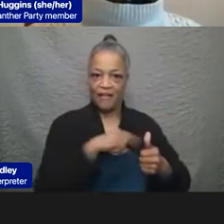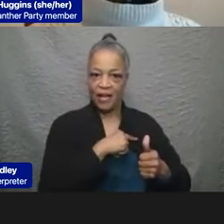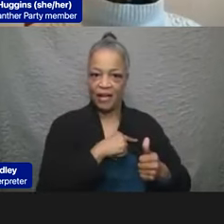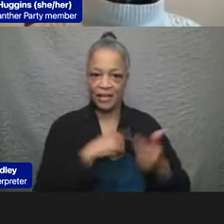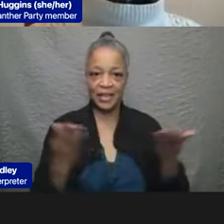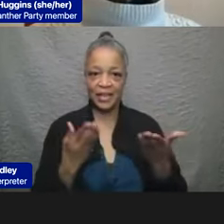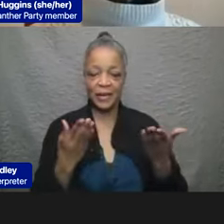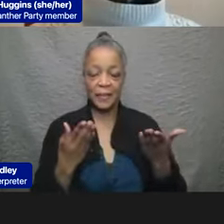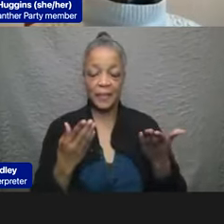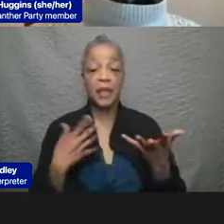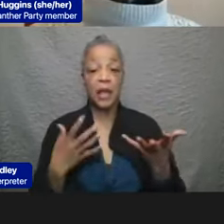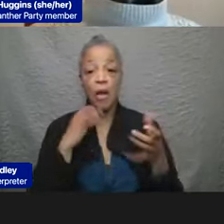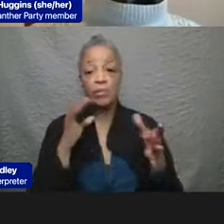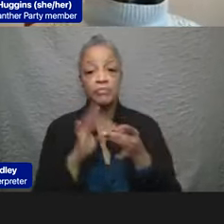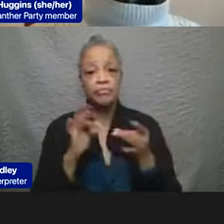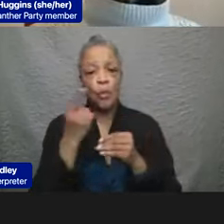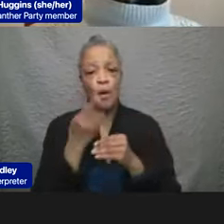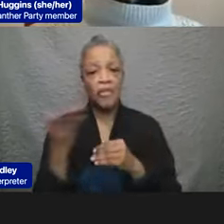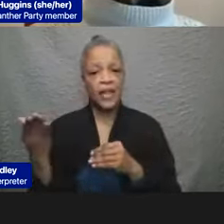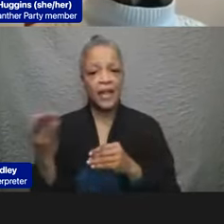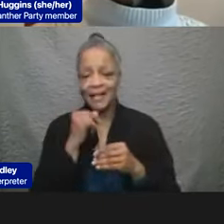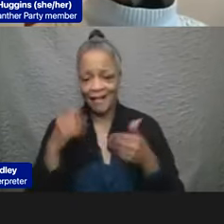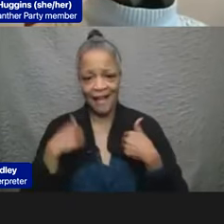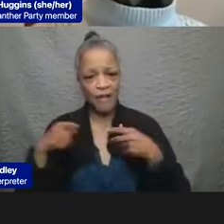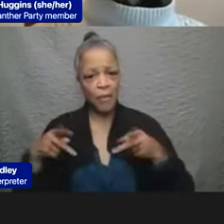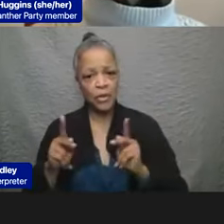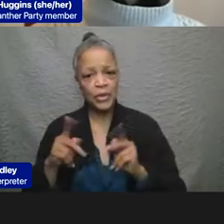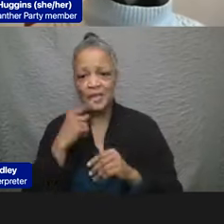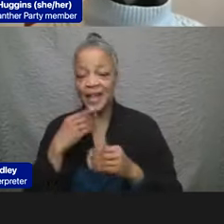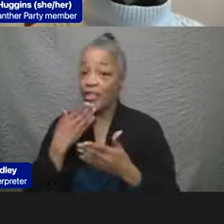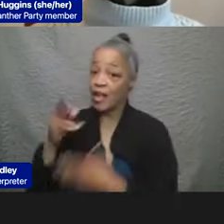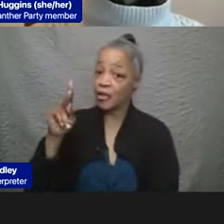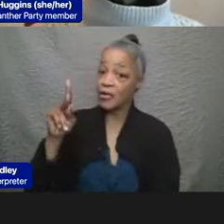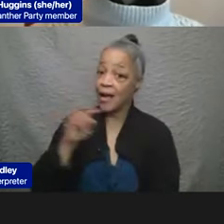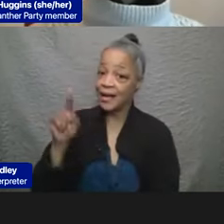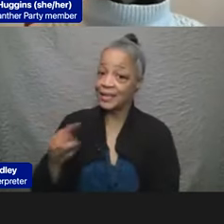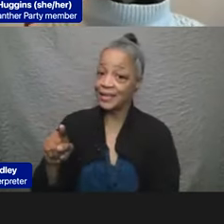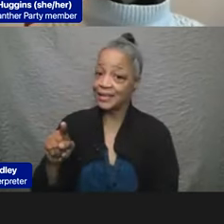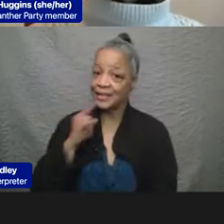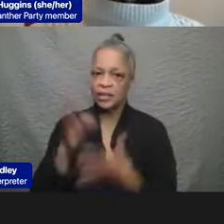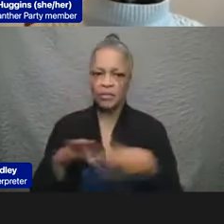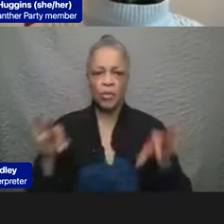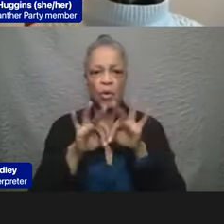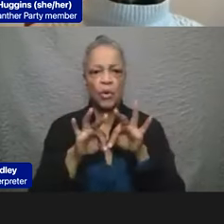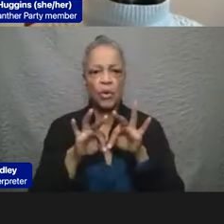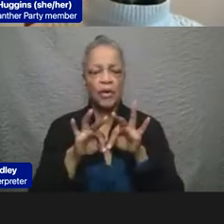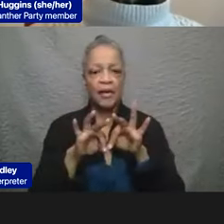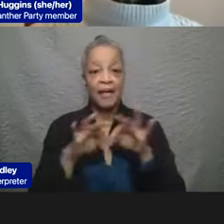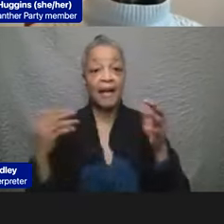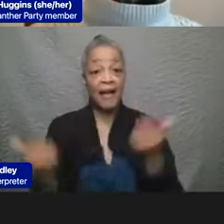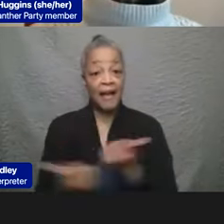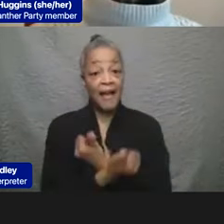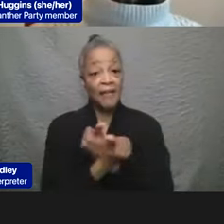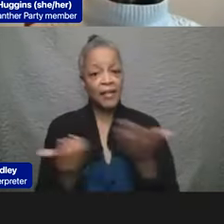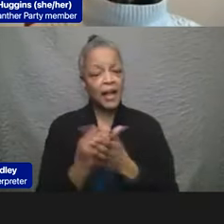I do want to say one thing that I didn't get to say, thank you, Kaz, and it's important, that everything I learned in the